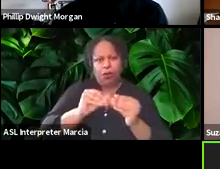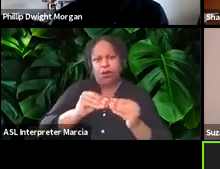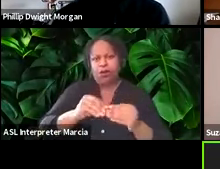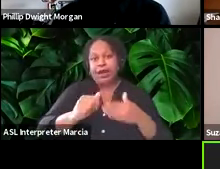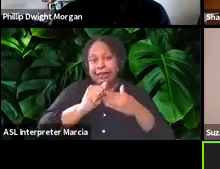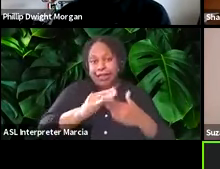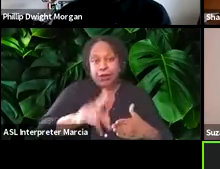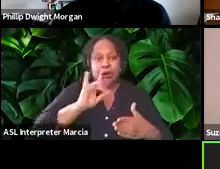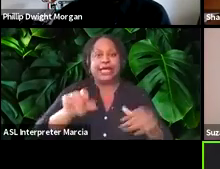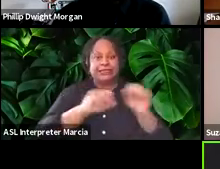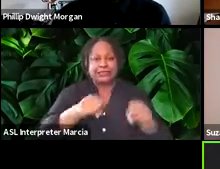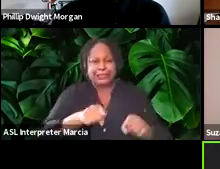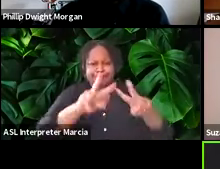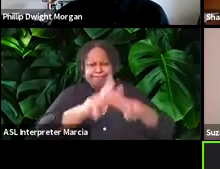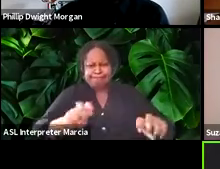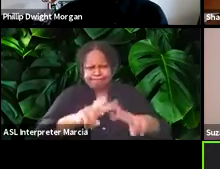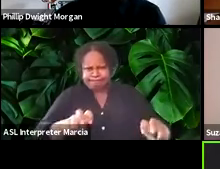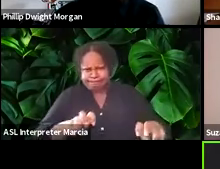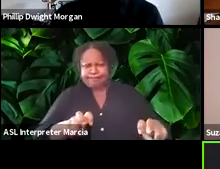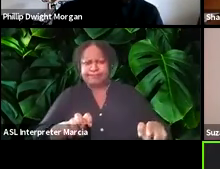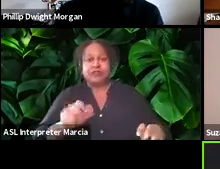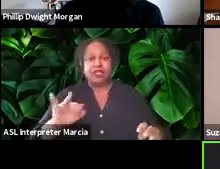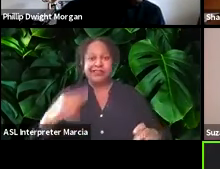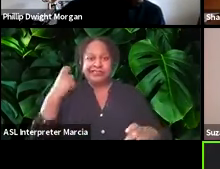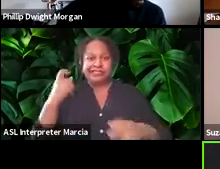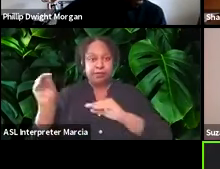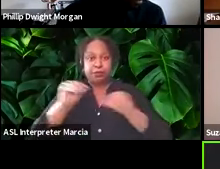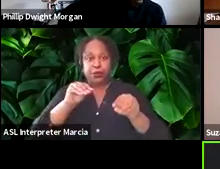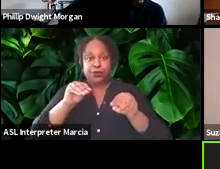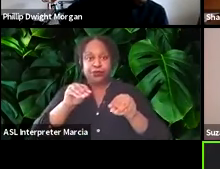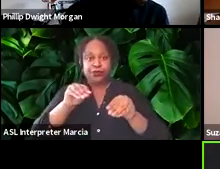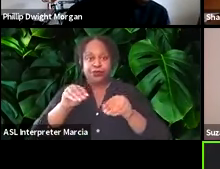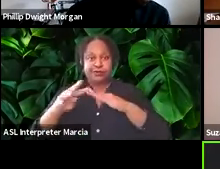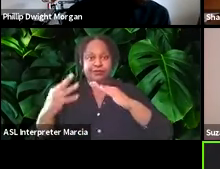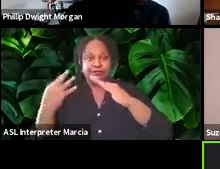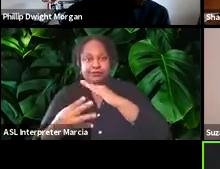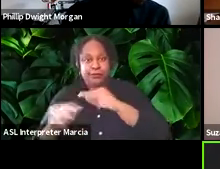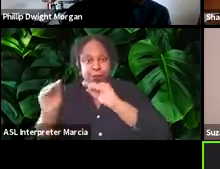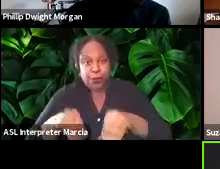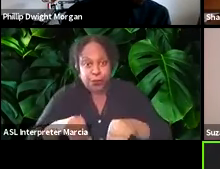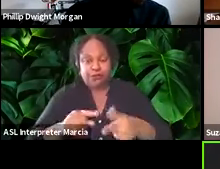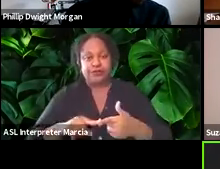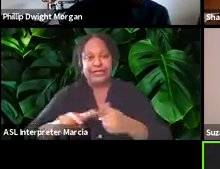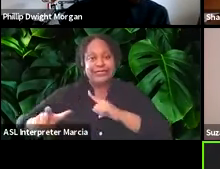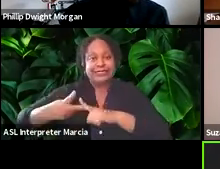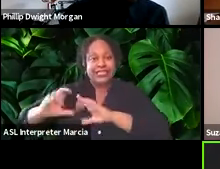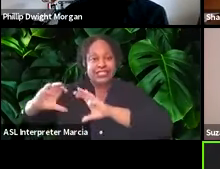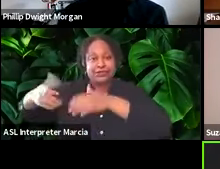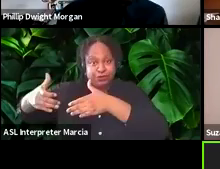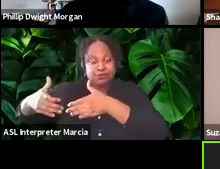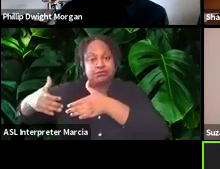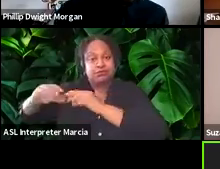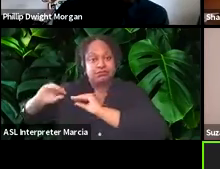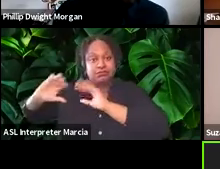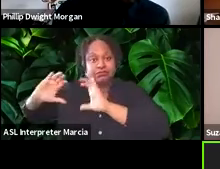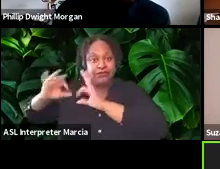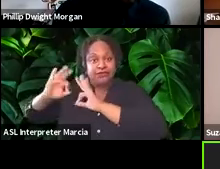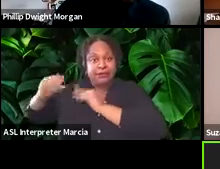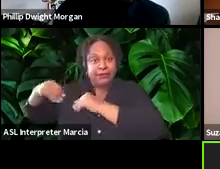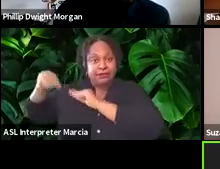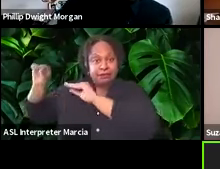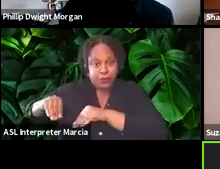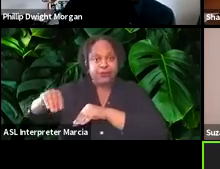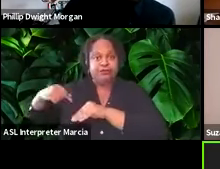kind of person, whether you're a newcomer, whether you're a second generation Canadian, these all come together in so many different